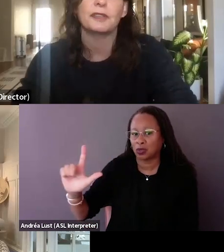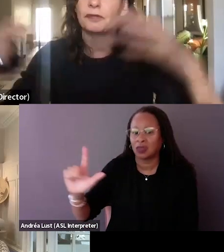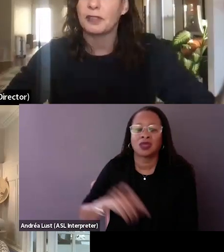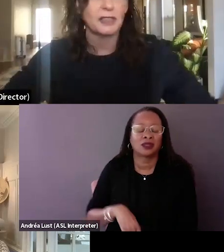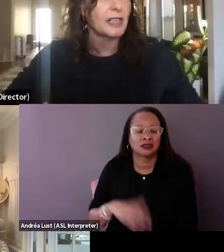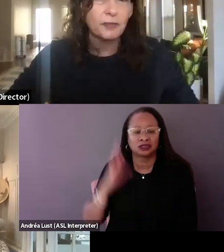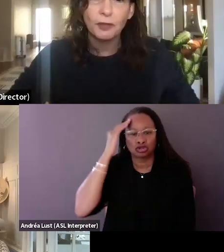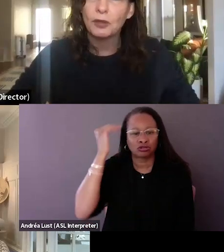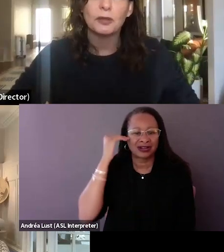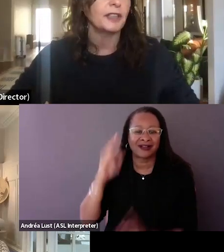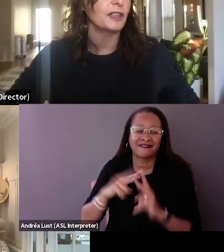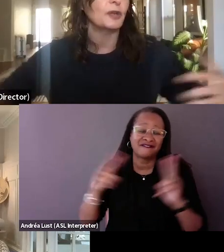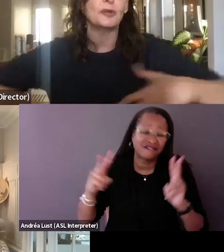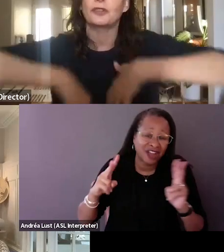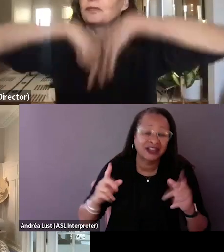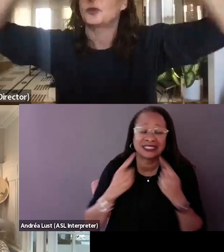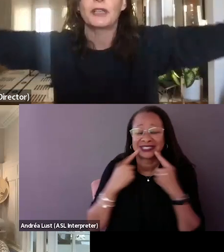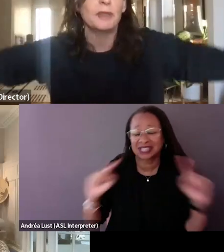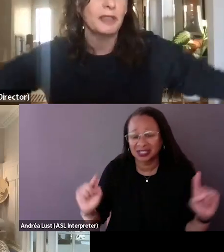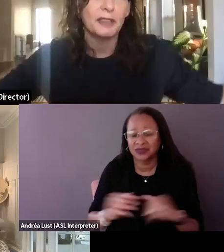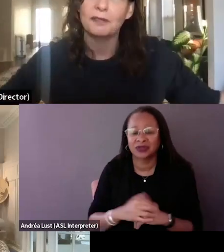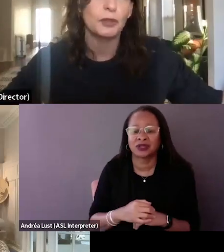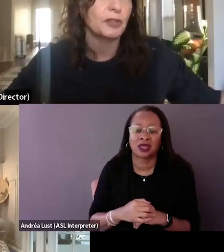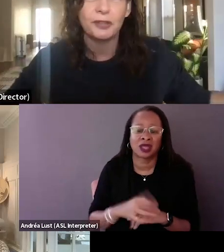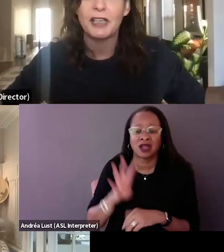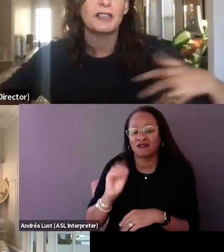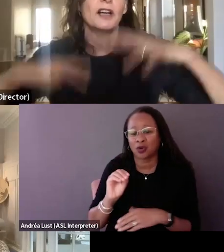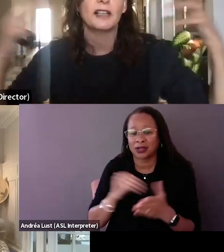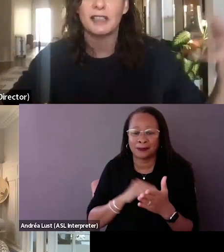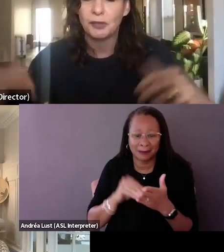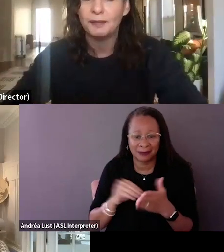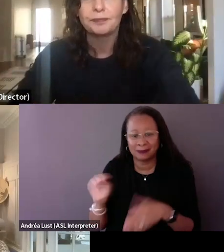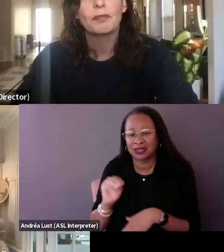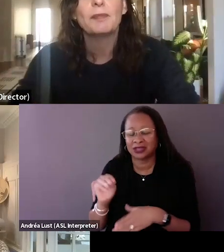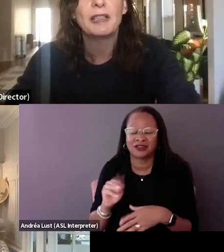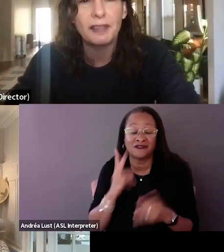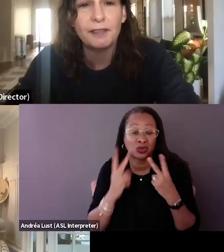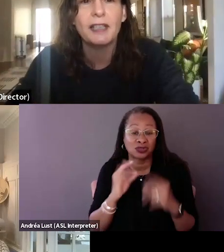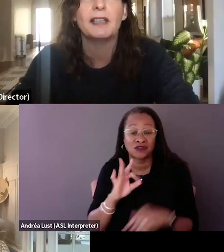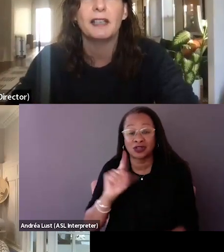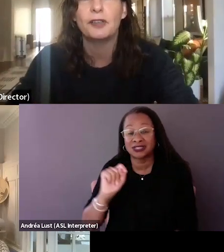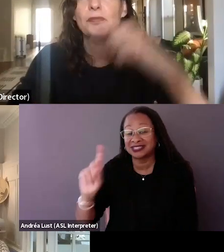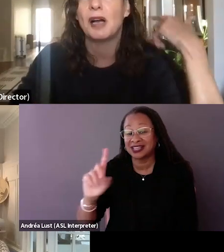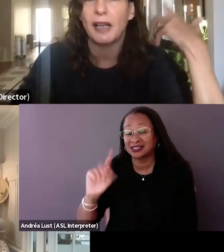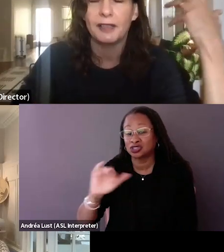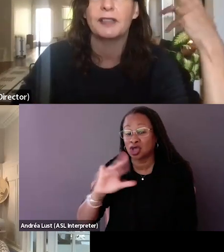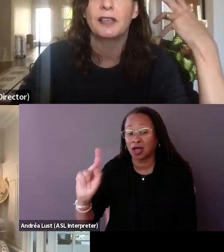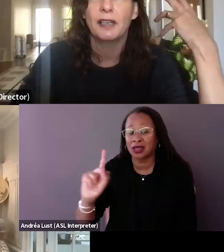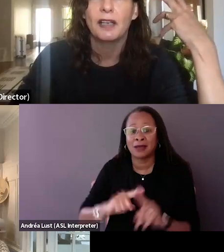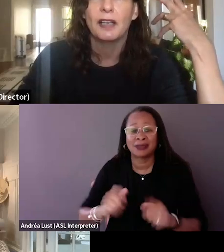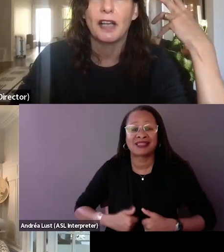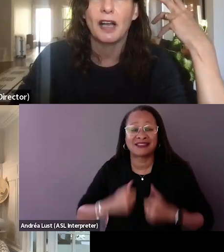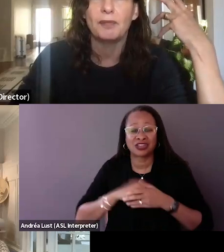super successful, 40 million views on her TED Talk, etc., but living in her